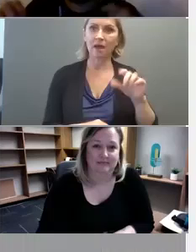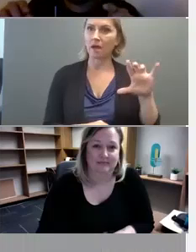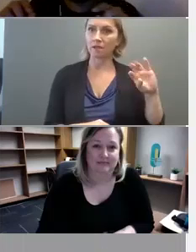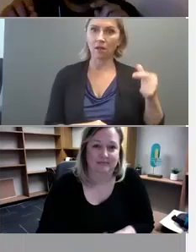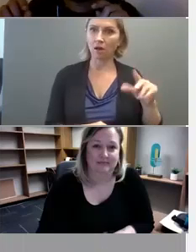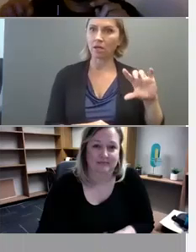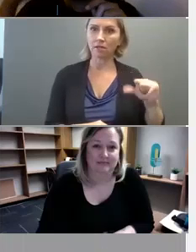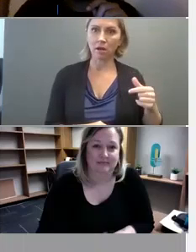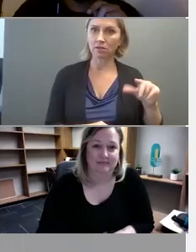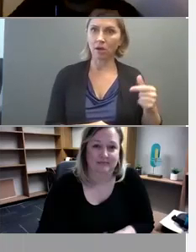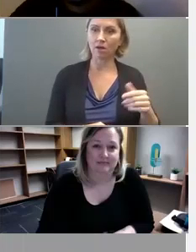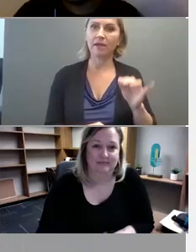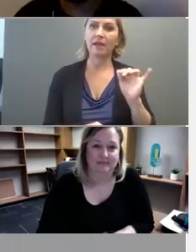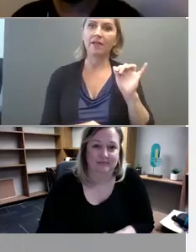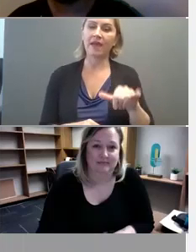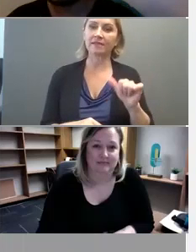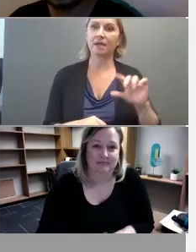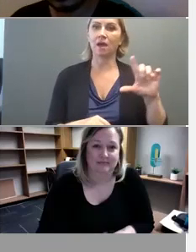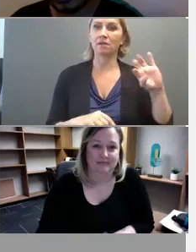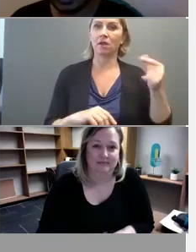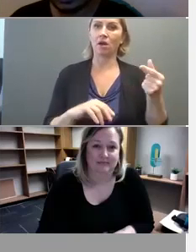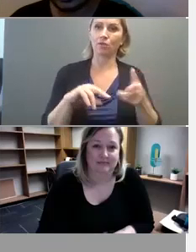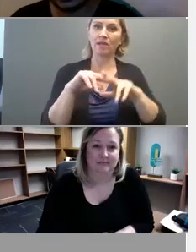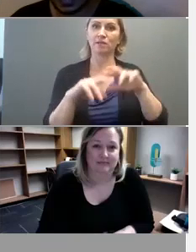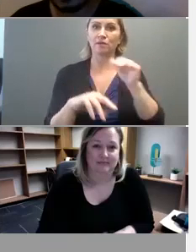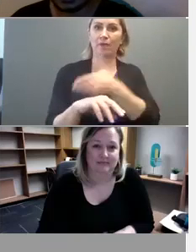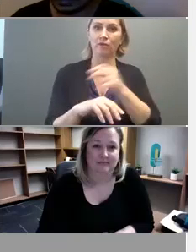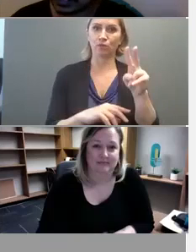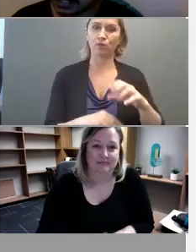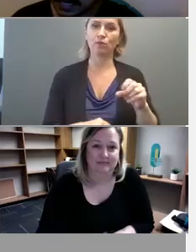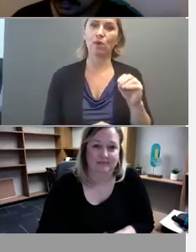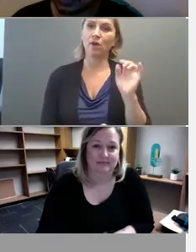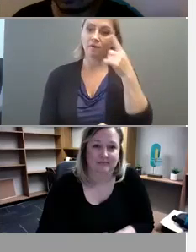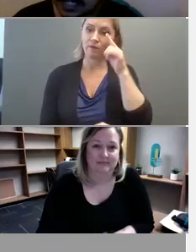is log raised to the power of k, right? So in that